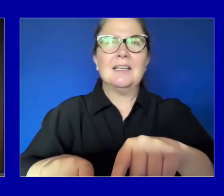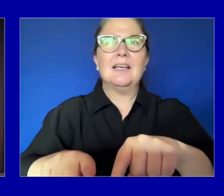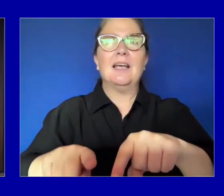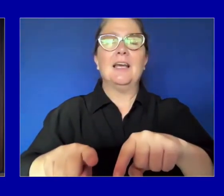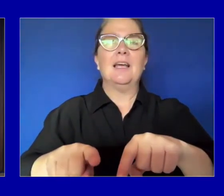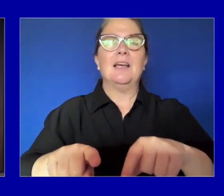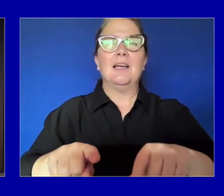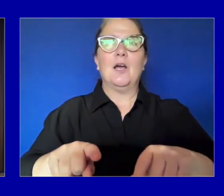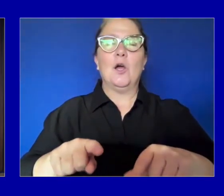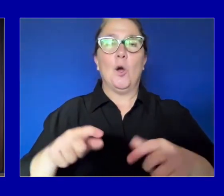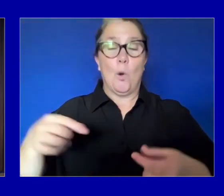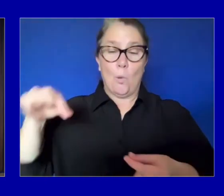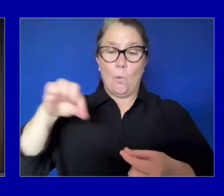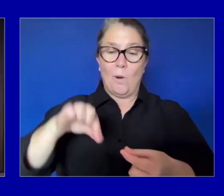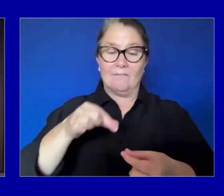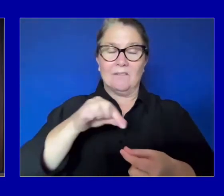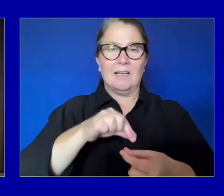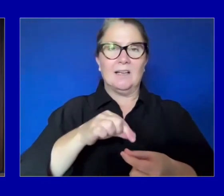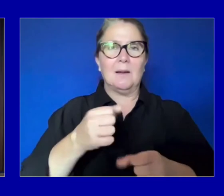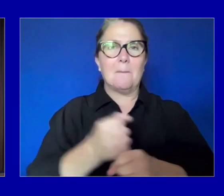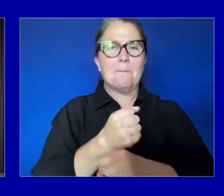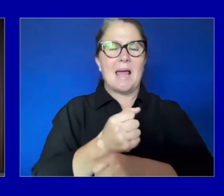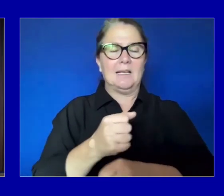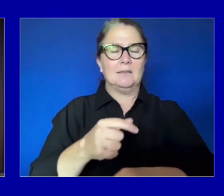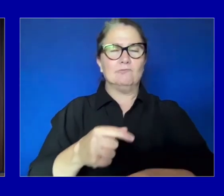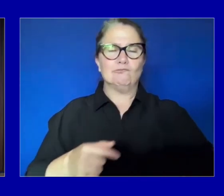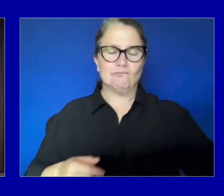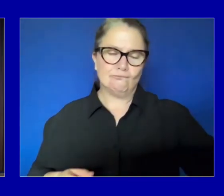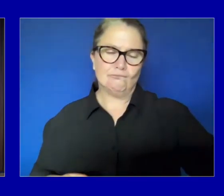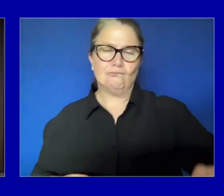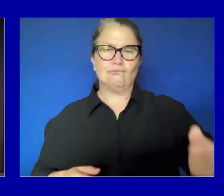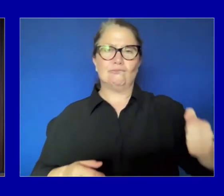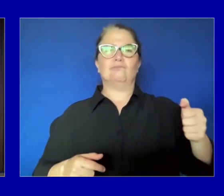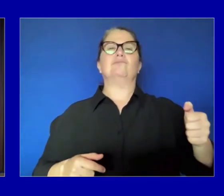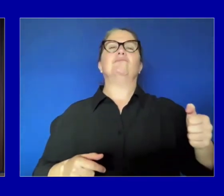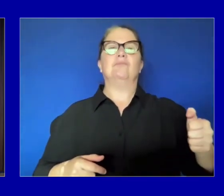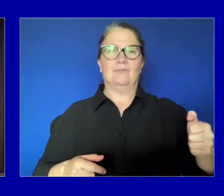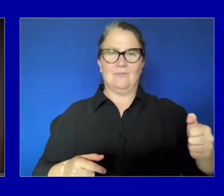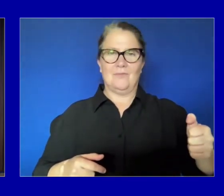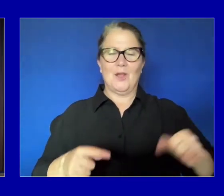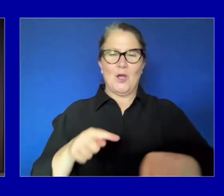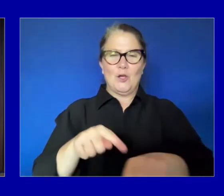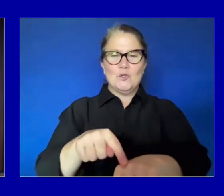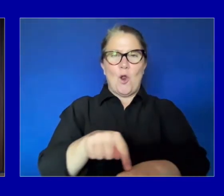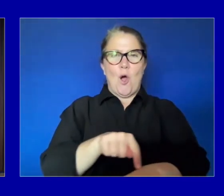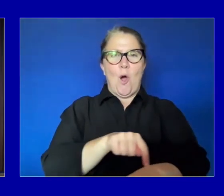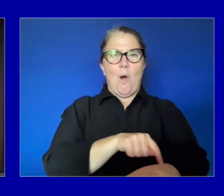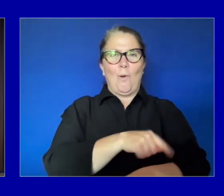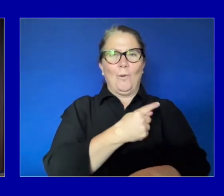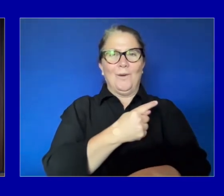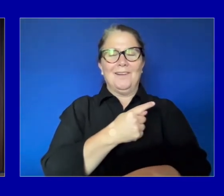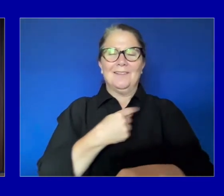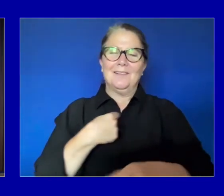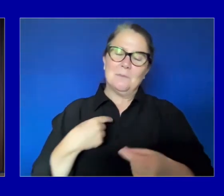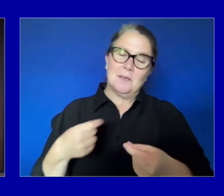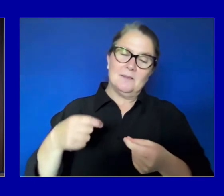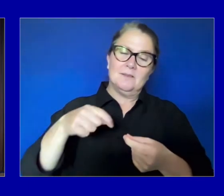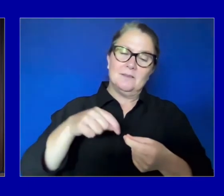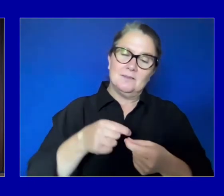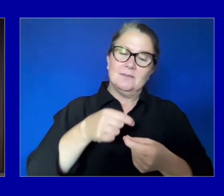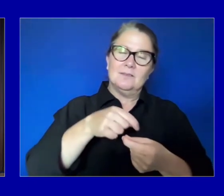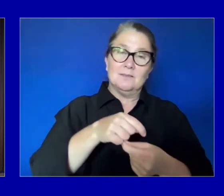it's hours of, of work to get something quite small. Um, maybe you're a bit faster than me and I'm watching TV